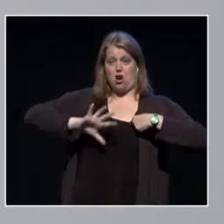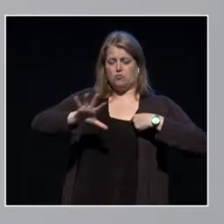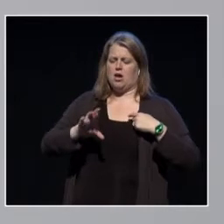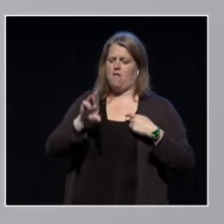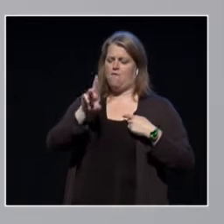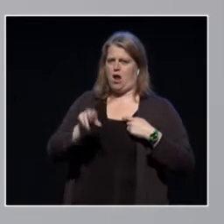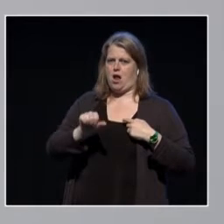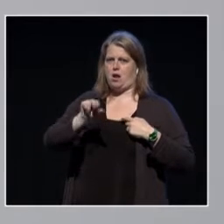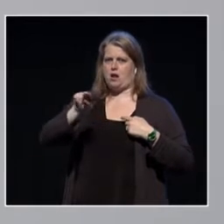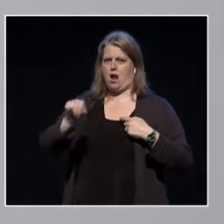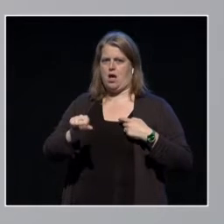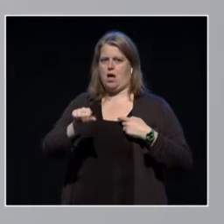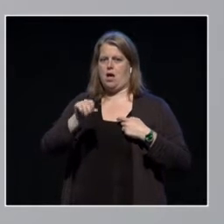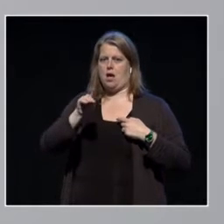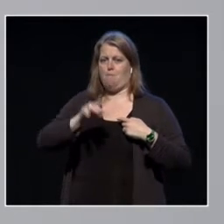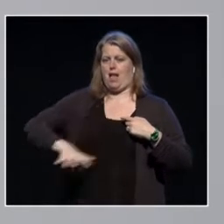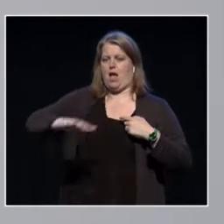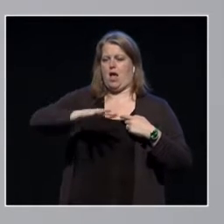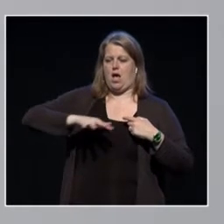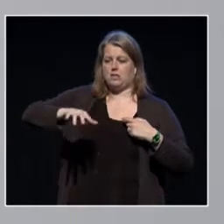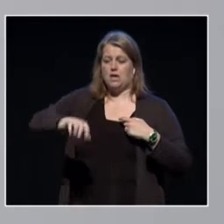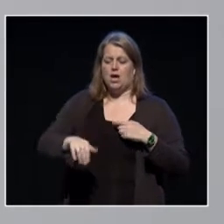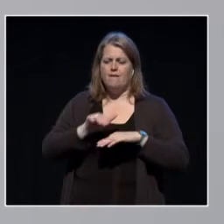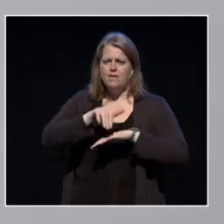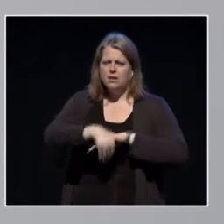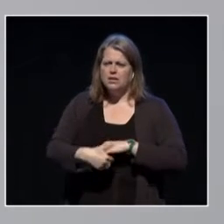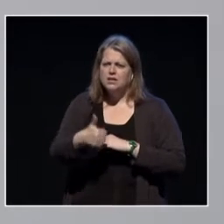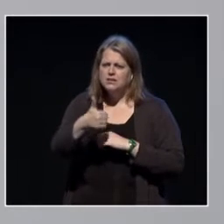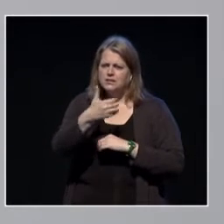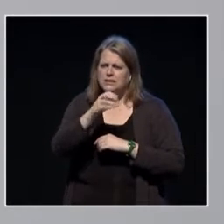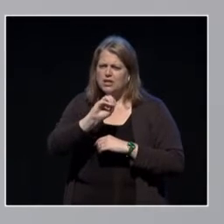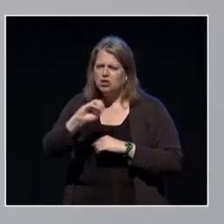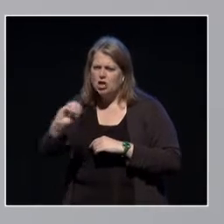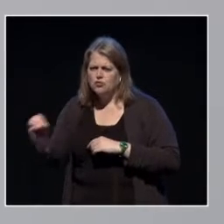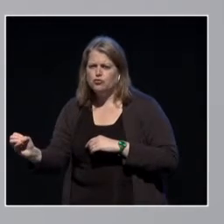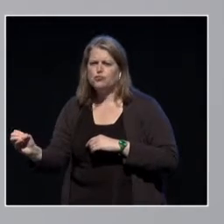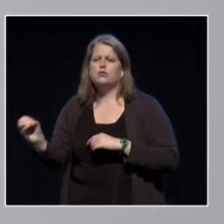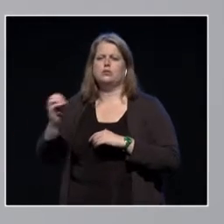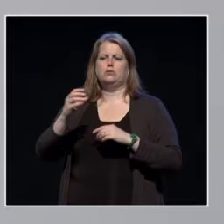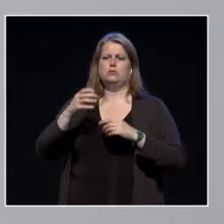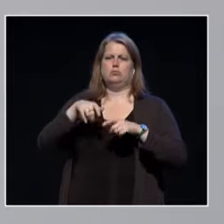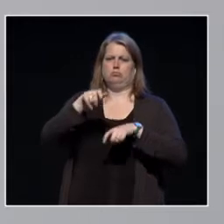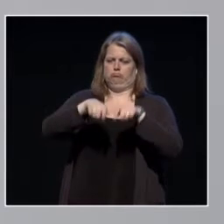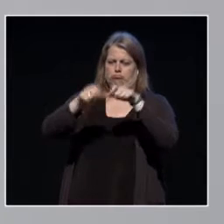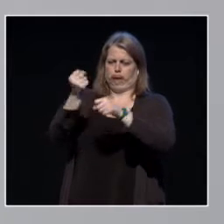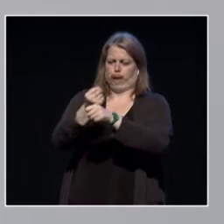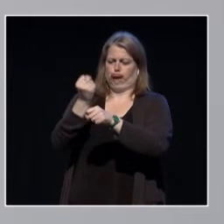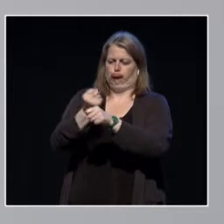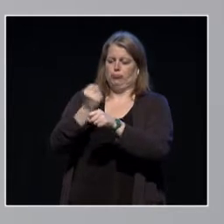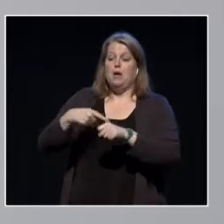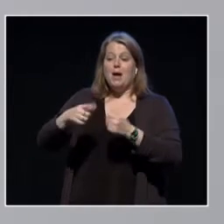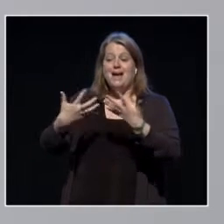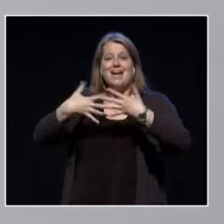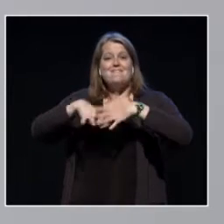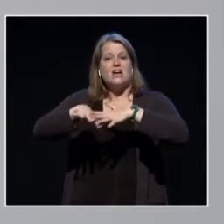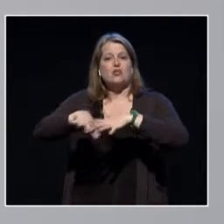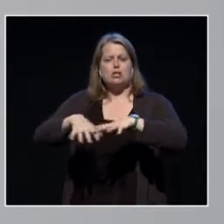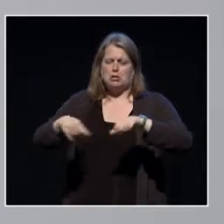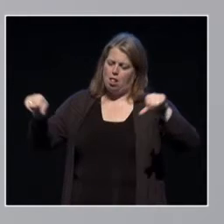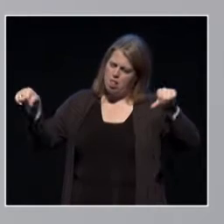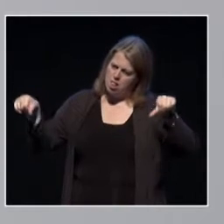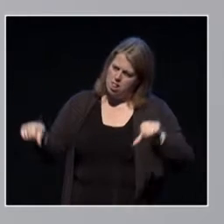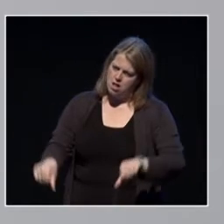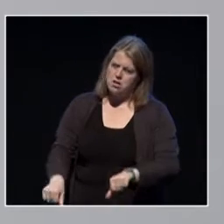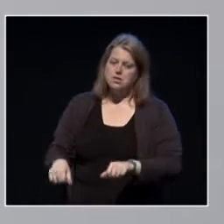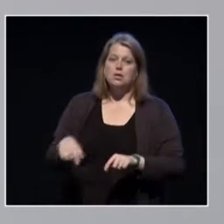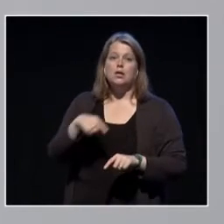had over 3,600 employees working in the disastrously broken infrastructure because they were threatened by